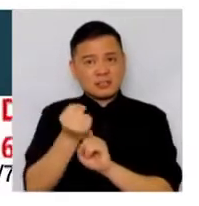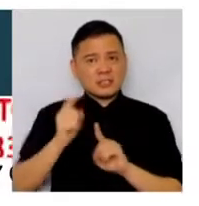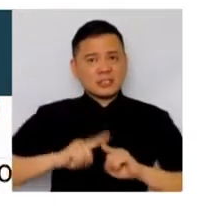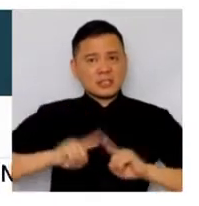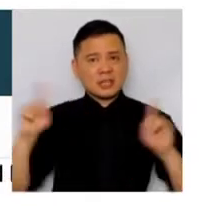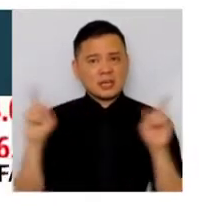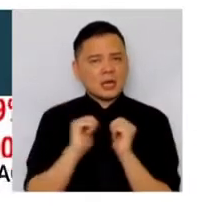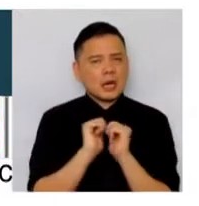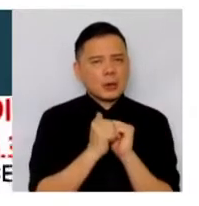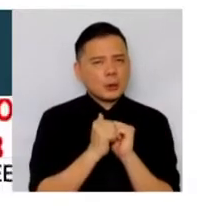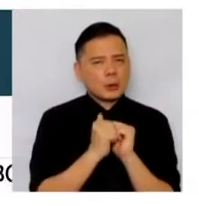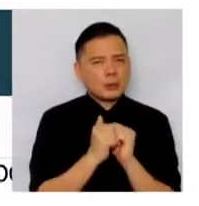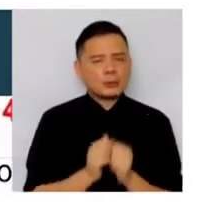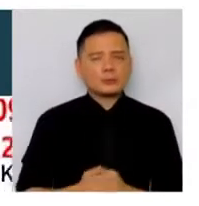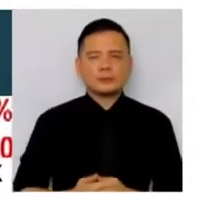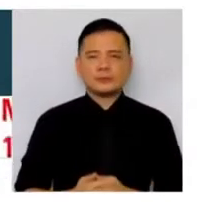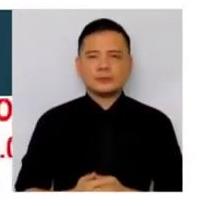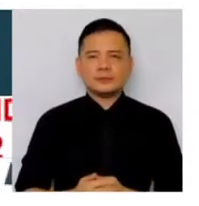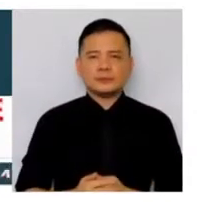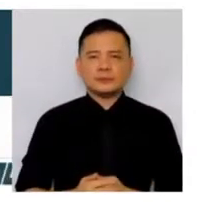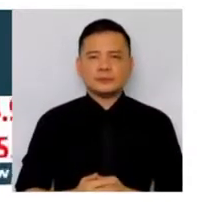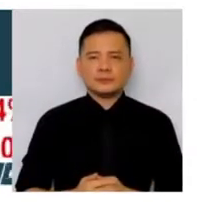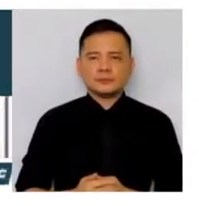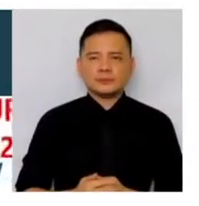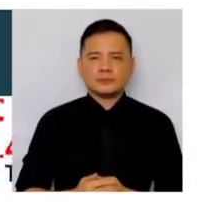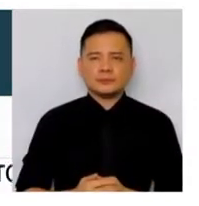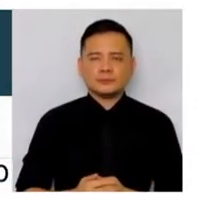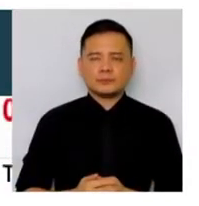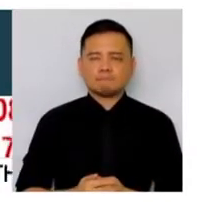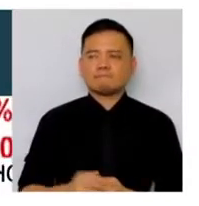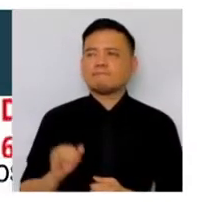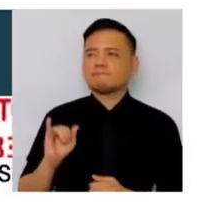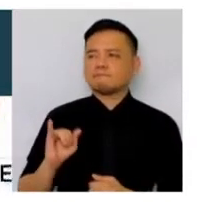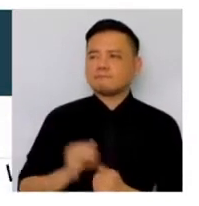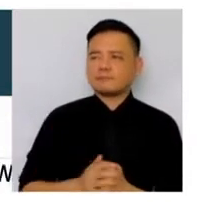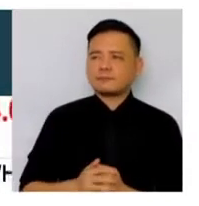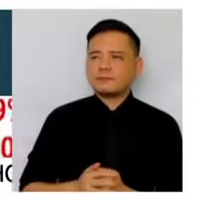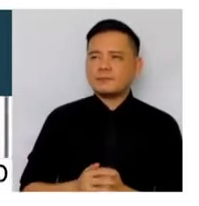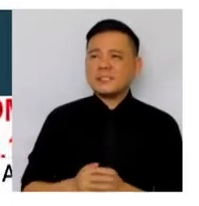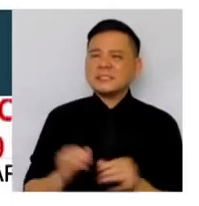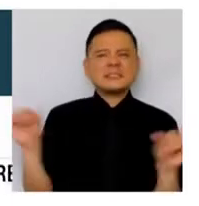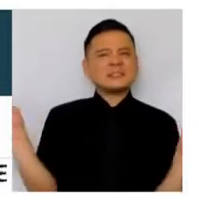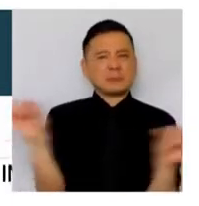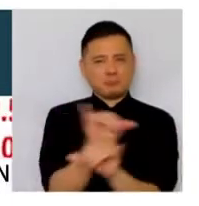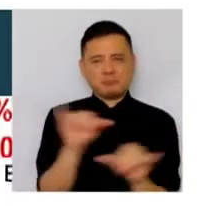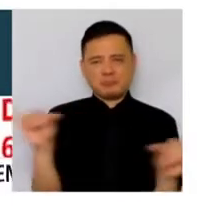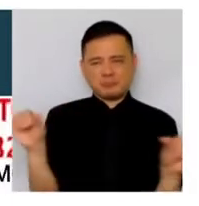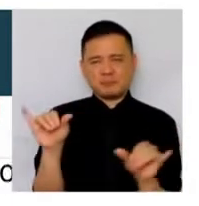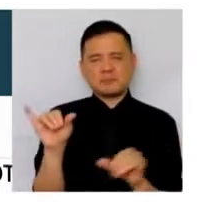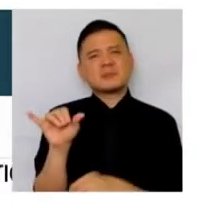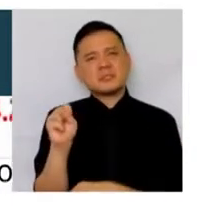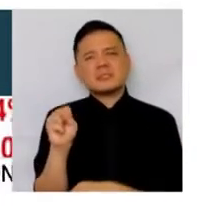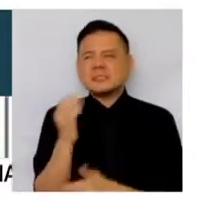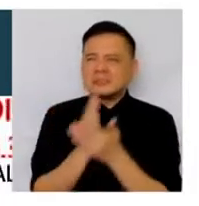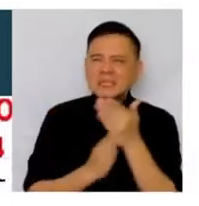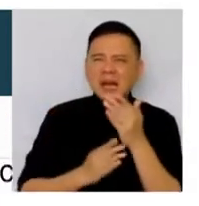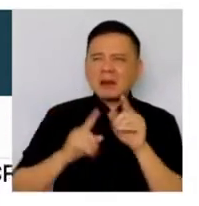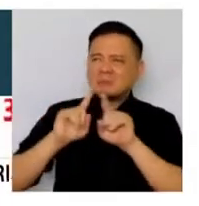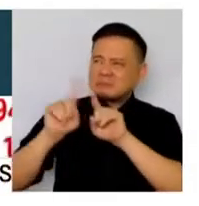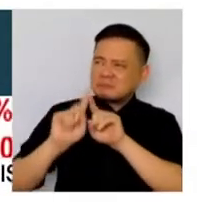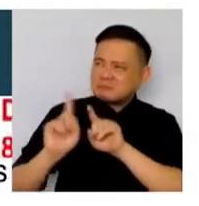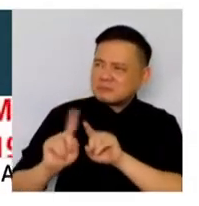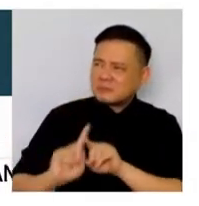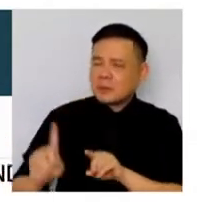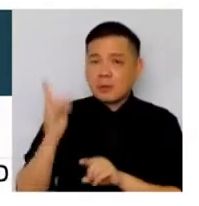happened in 2014? I think it's similar and it's different. It's different because you have ratcheted